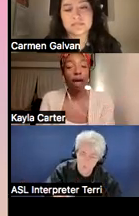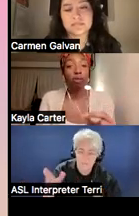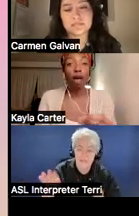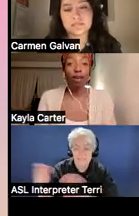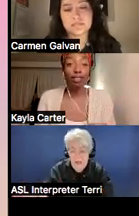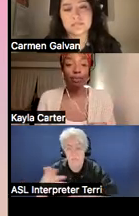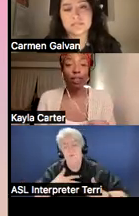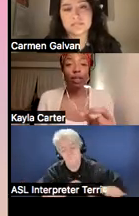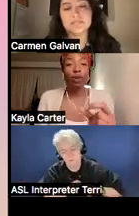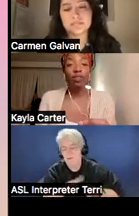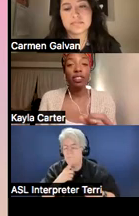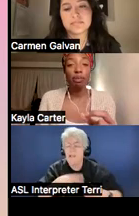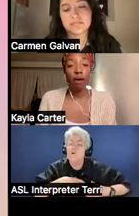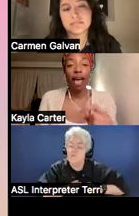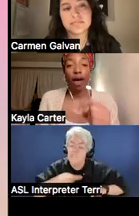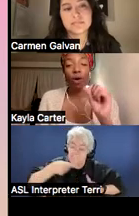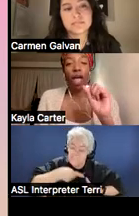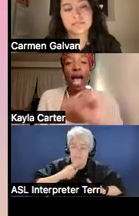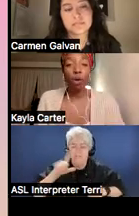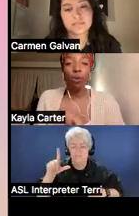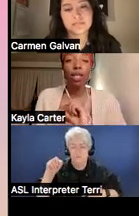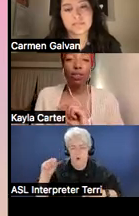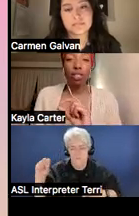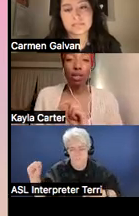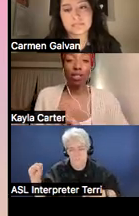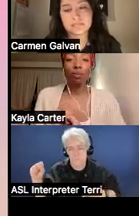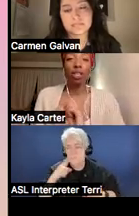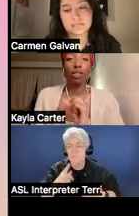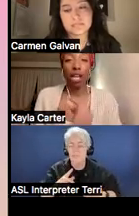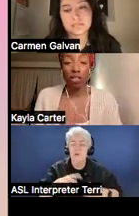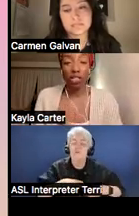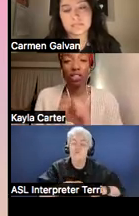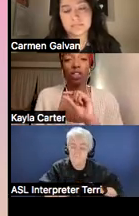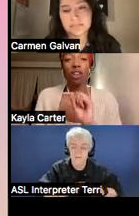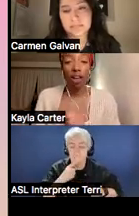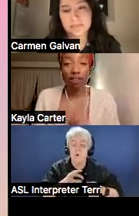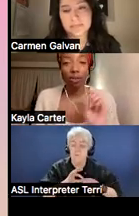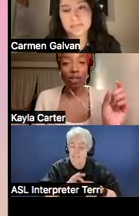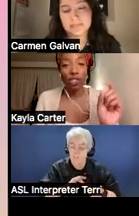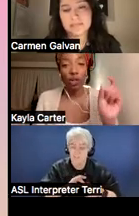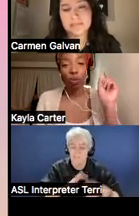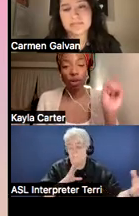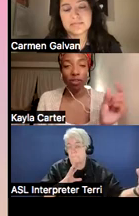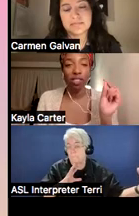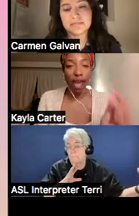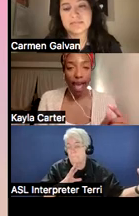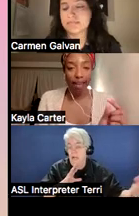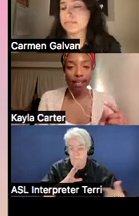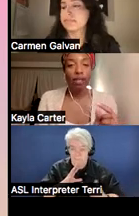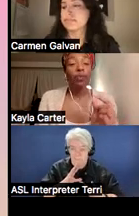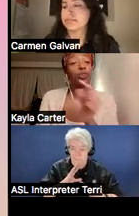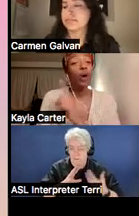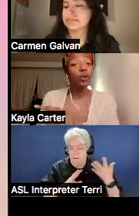is about loss. Grief is about how our relationship to something changes and the loss of the relationship we previously